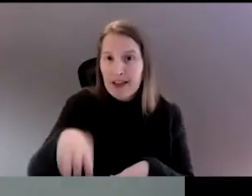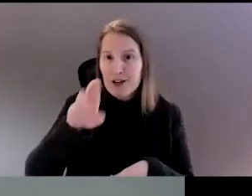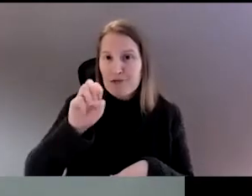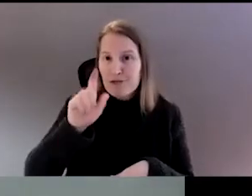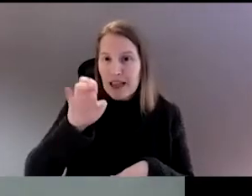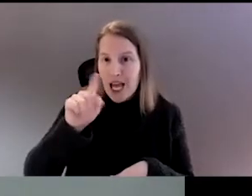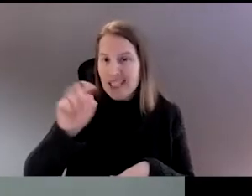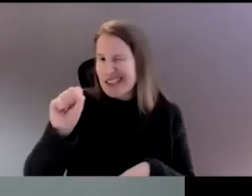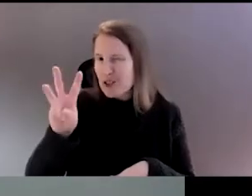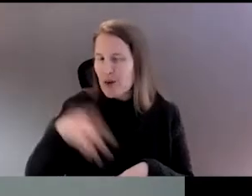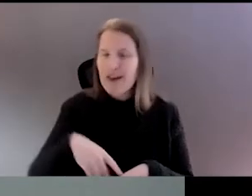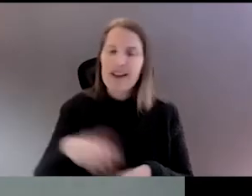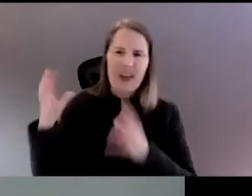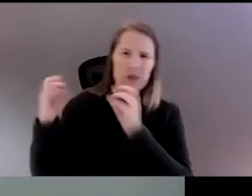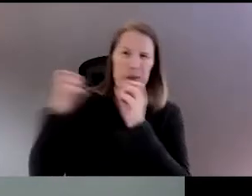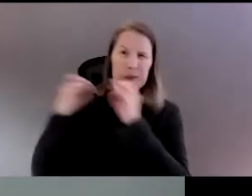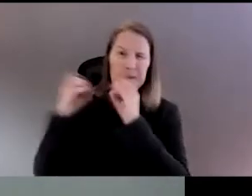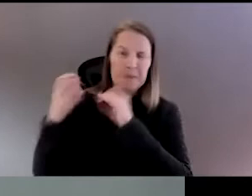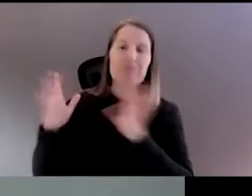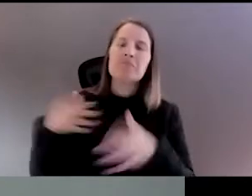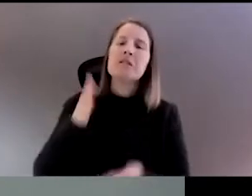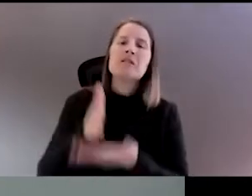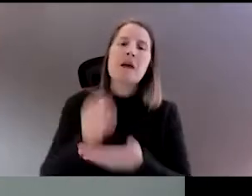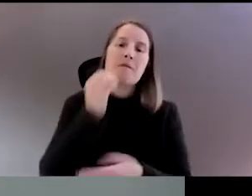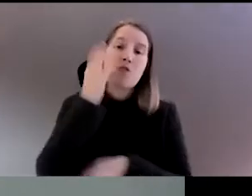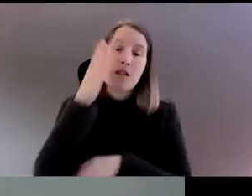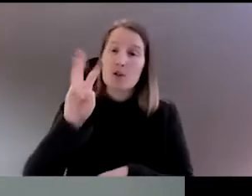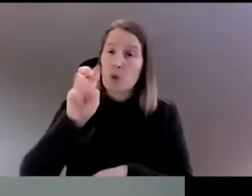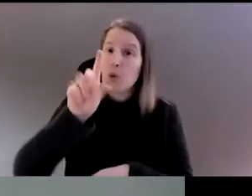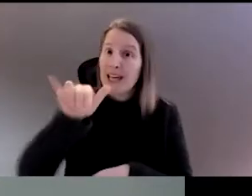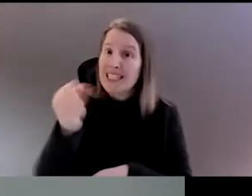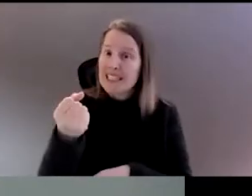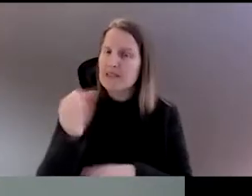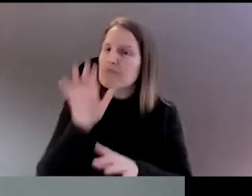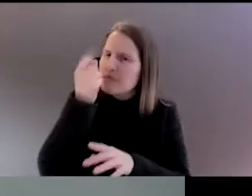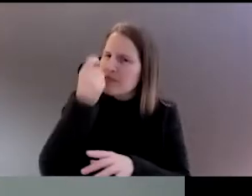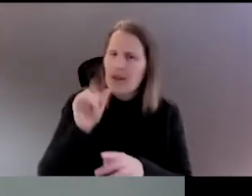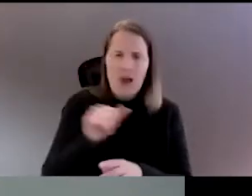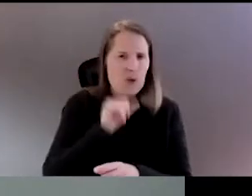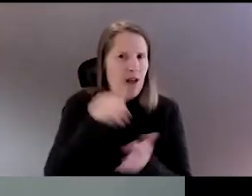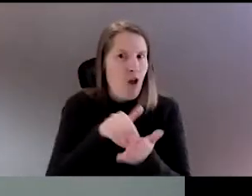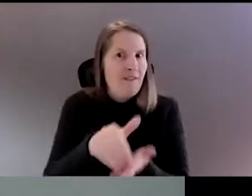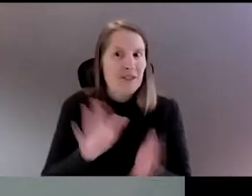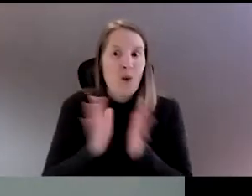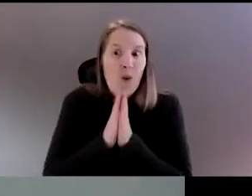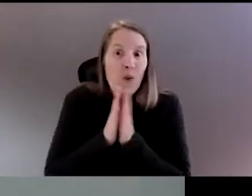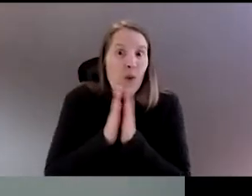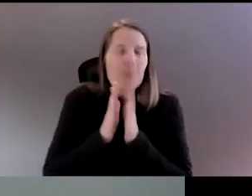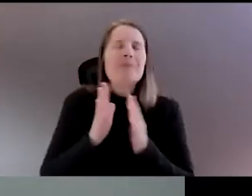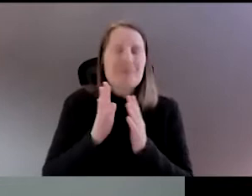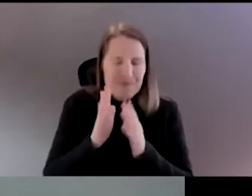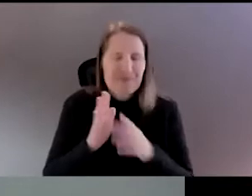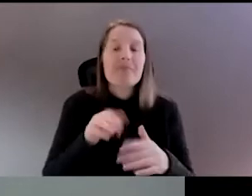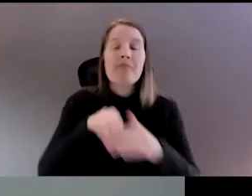we decided we would stop for lunch at Wendy's, which was a treat. We didn't do that too often. When we got into the restaurant, my daughter